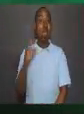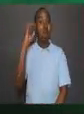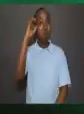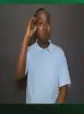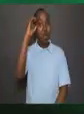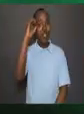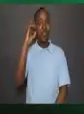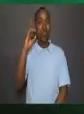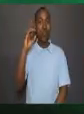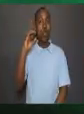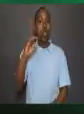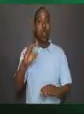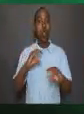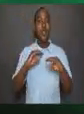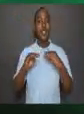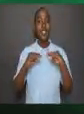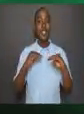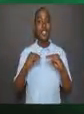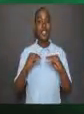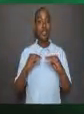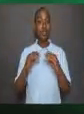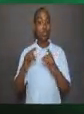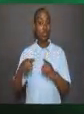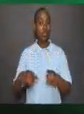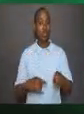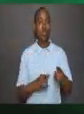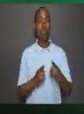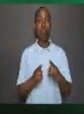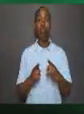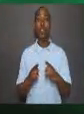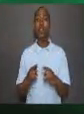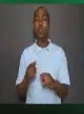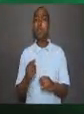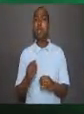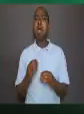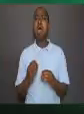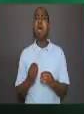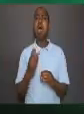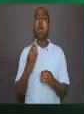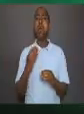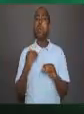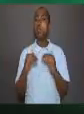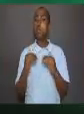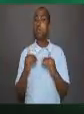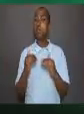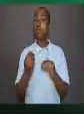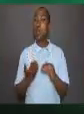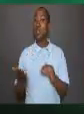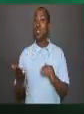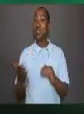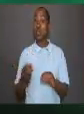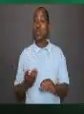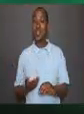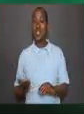Concentration is a way of measuring how many particles of a substance are in